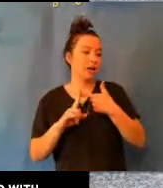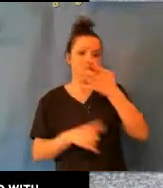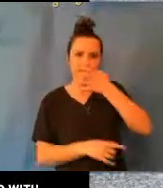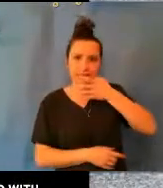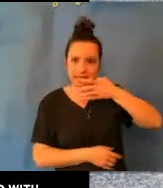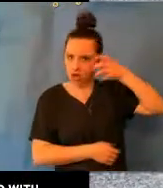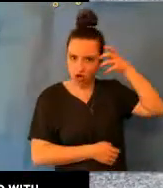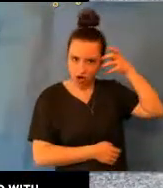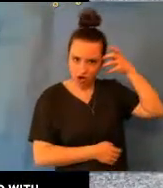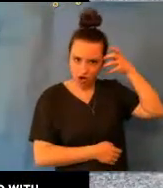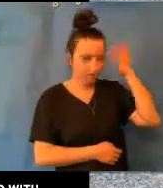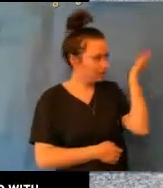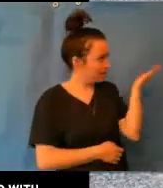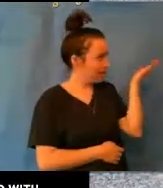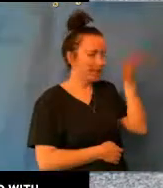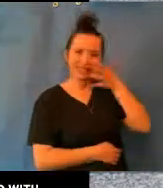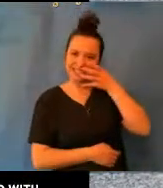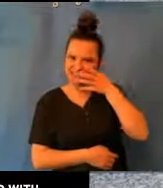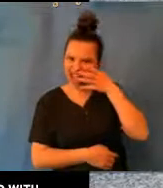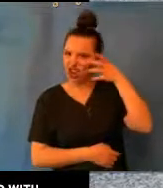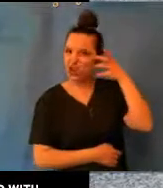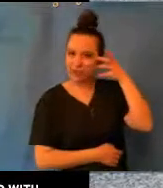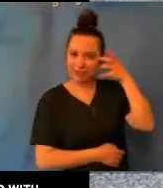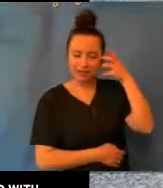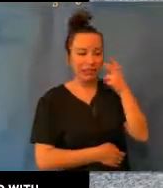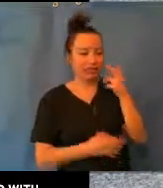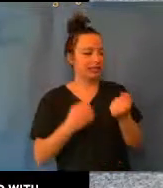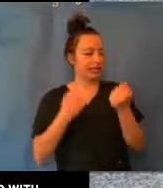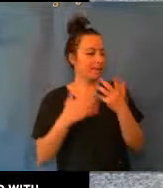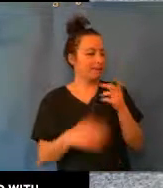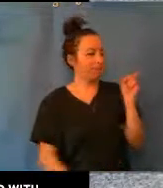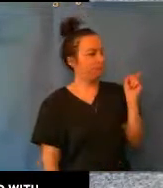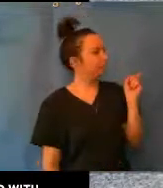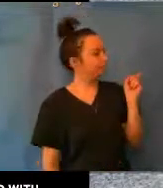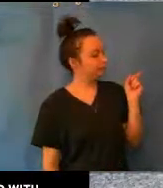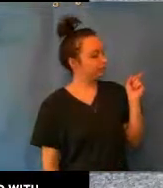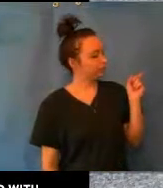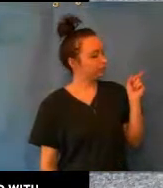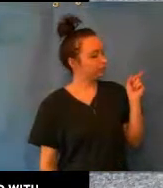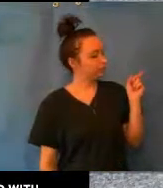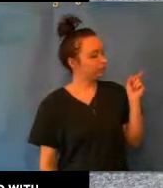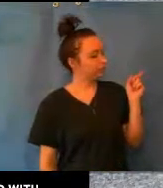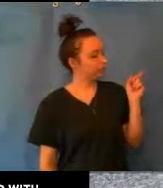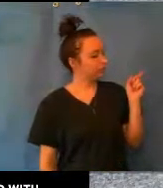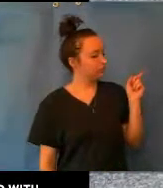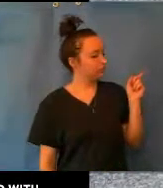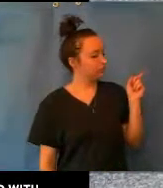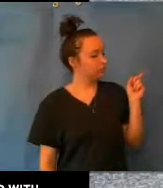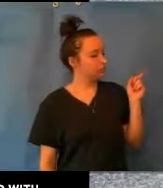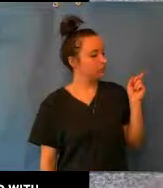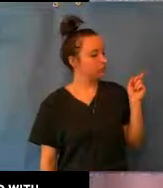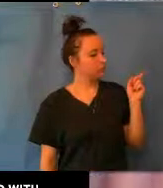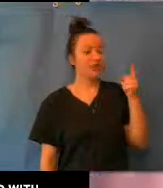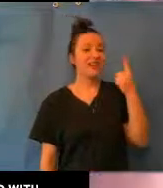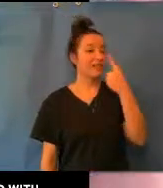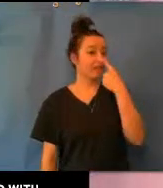a tiger. Let's see how many paper clips long he is. I'm going to measure from his face down to